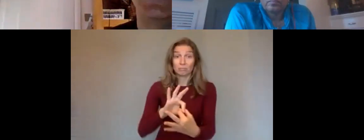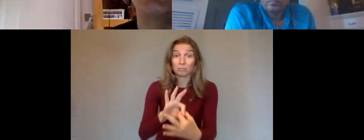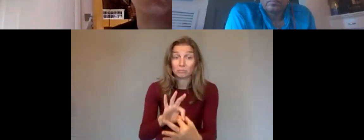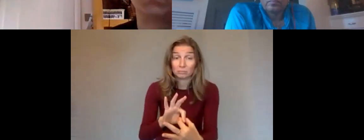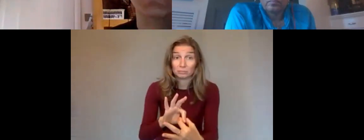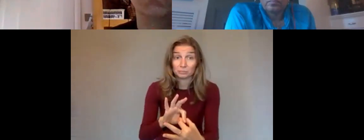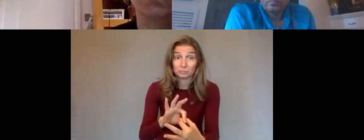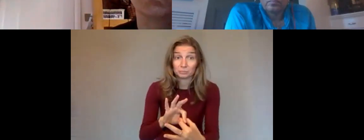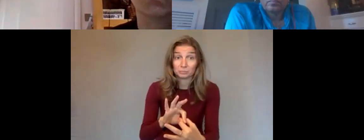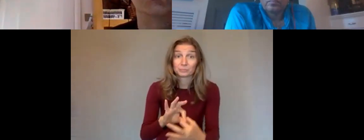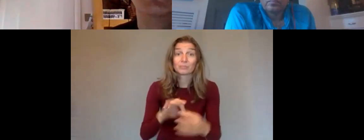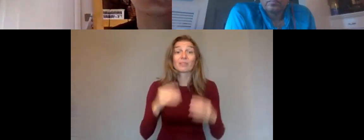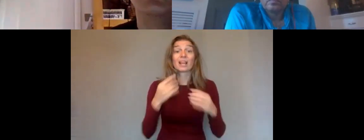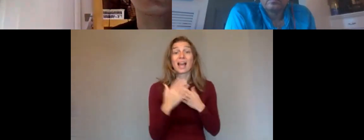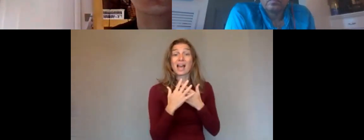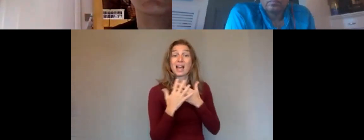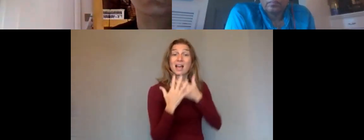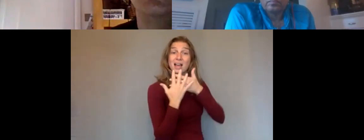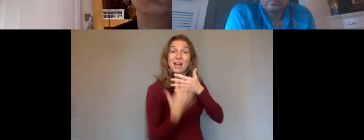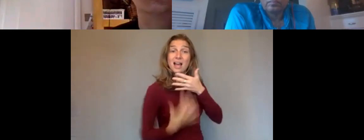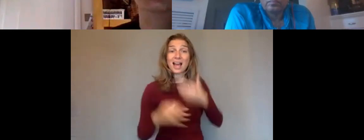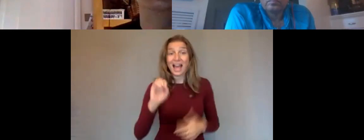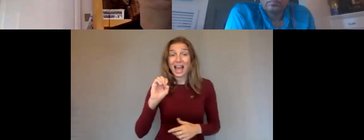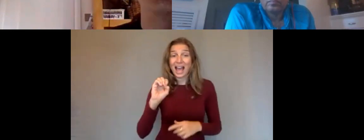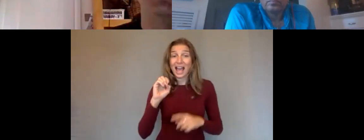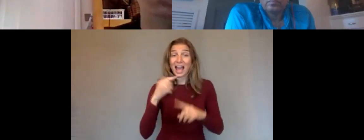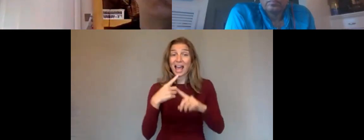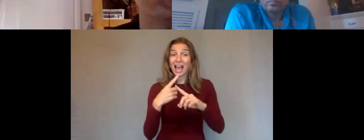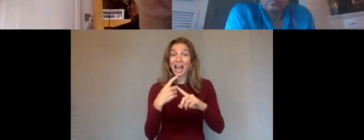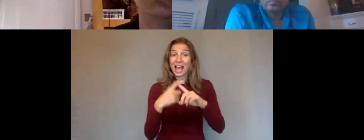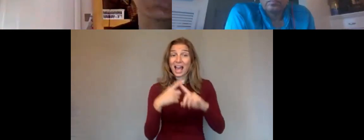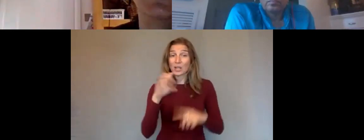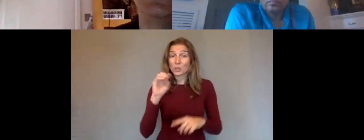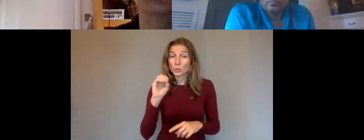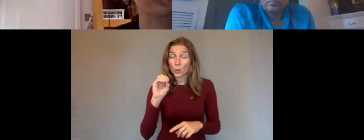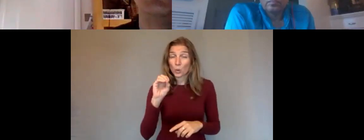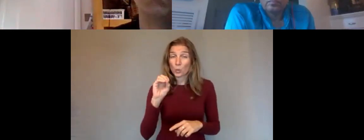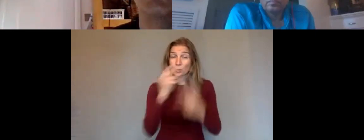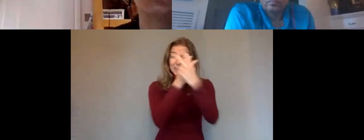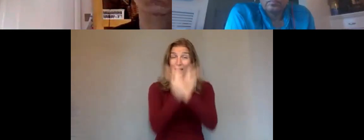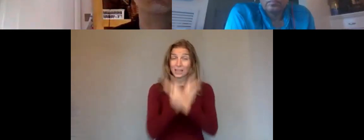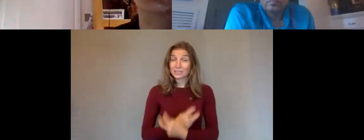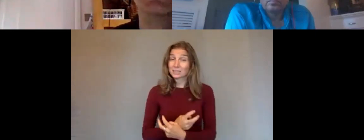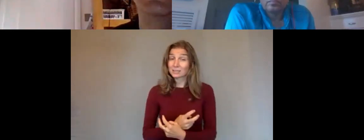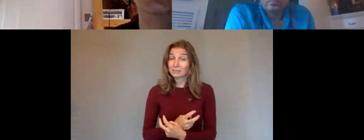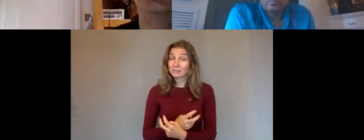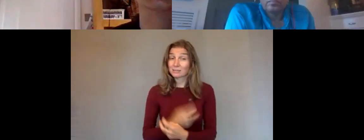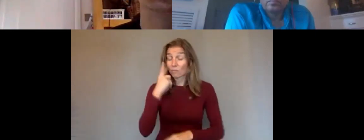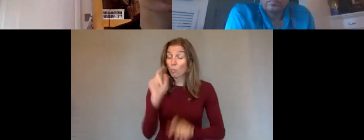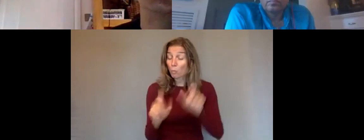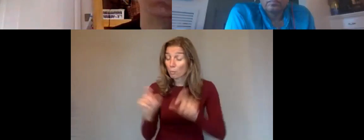creating exoskeletons for people with disabilities, or very different wheelchair technologies to the ones we know